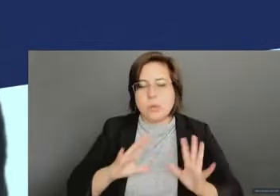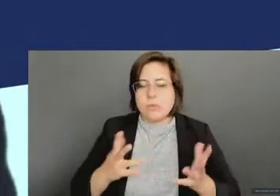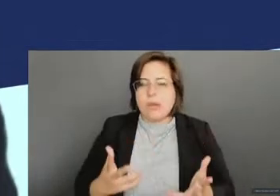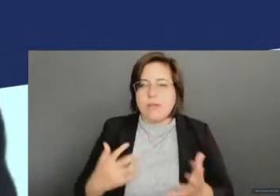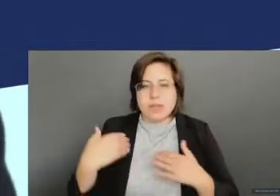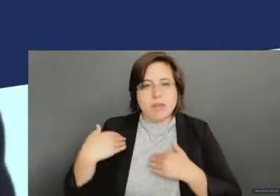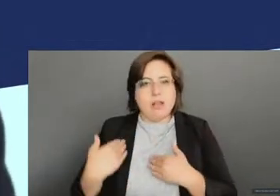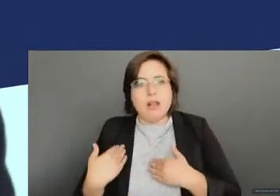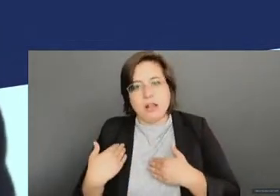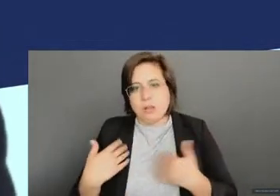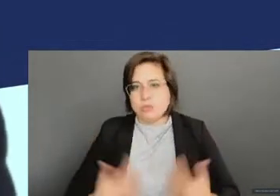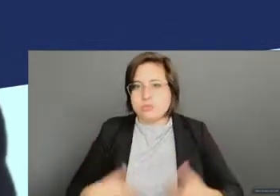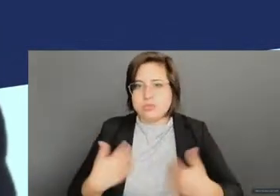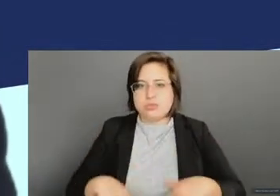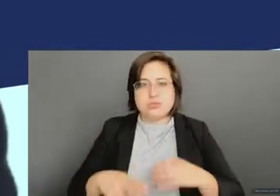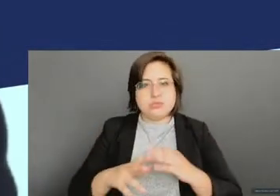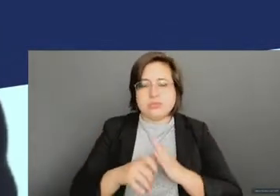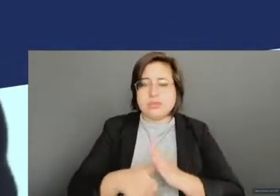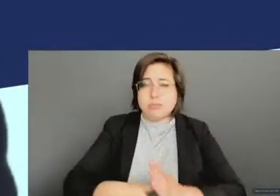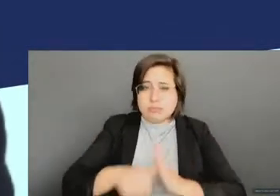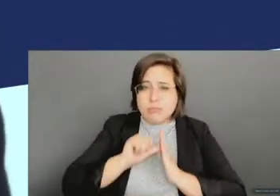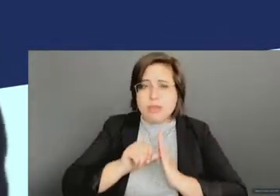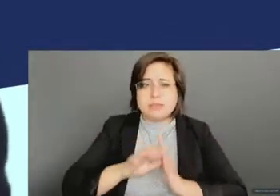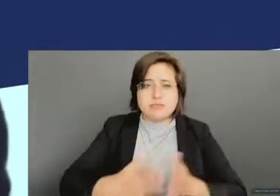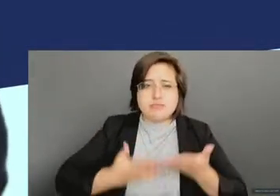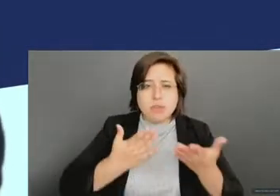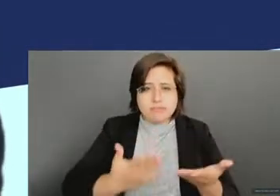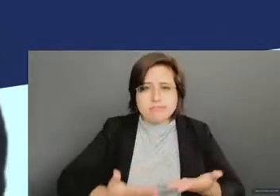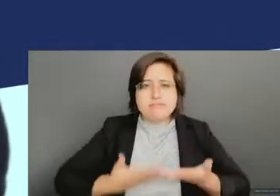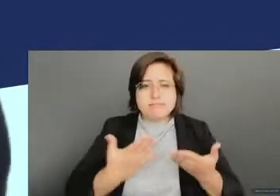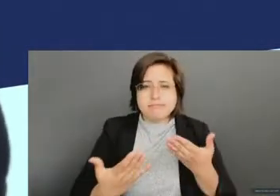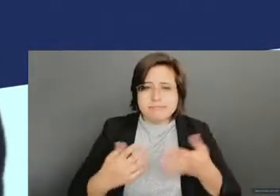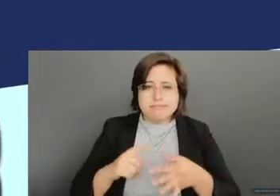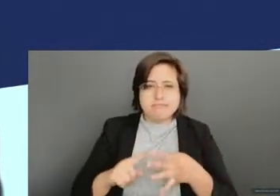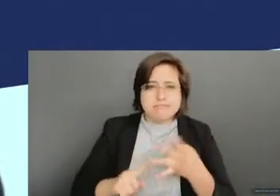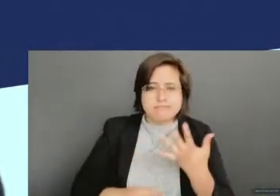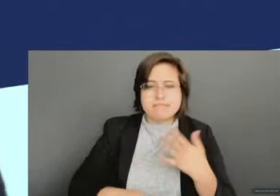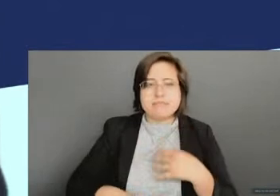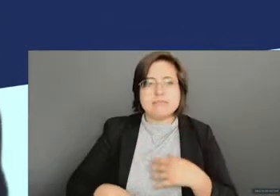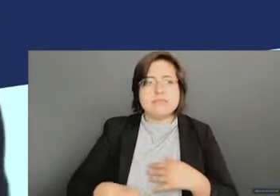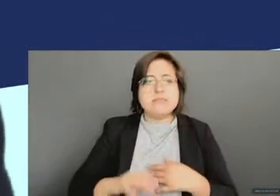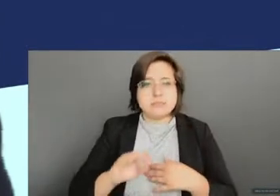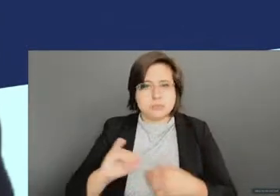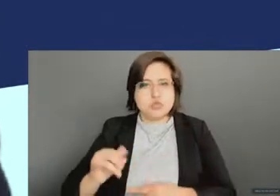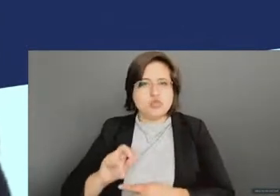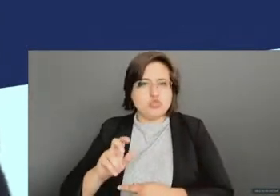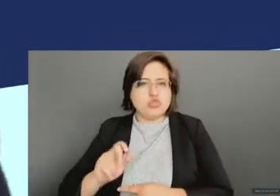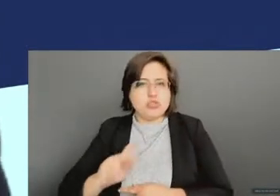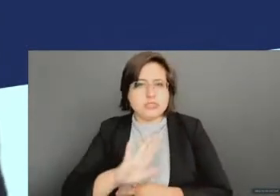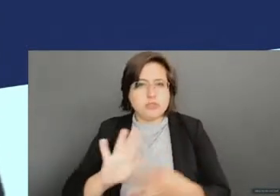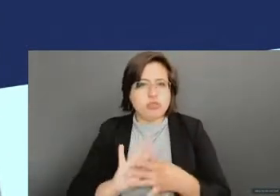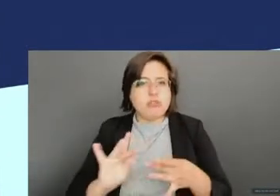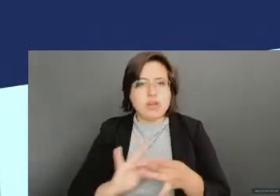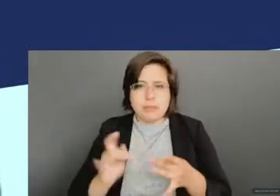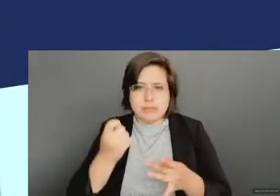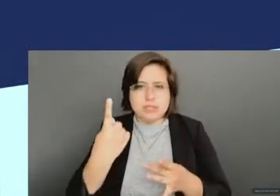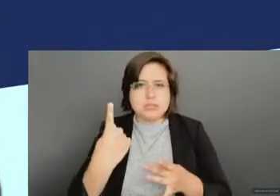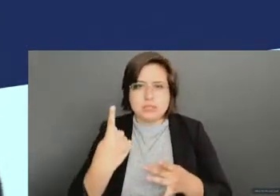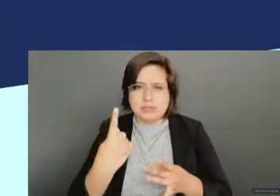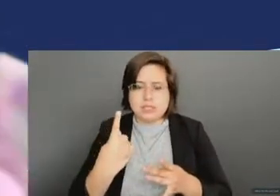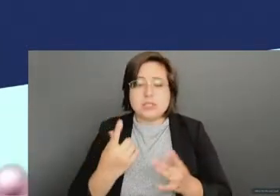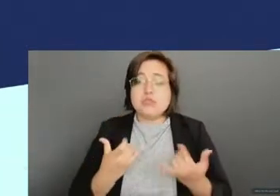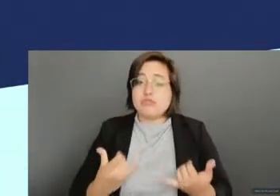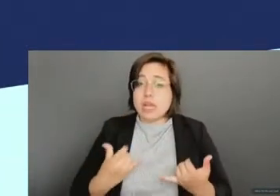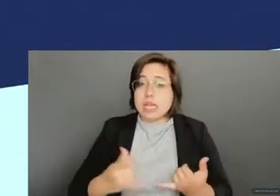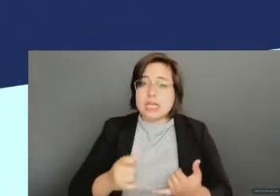really impressive slate of recommendation. Mr. Joseph, your comments are noted. Do not think there is need for friendly amendment at this time,